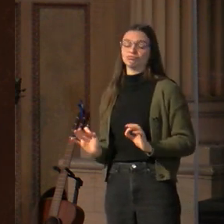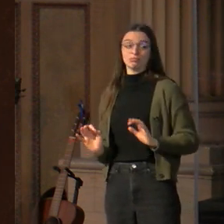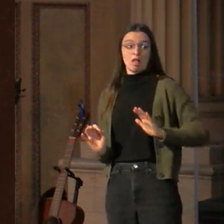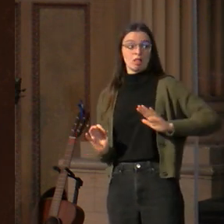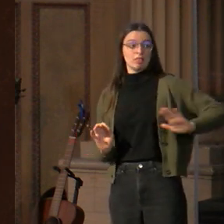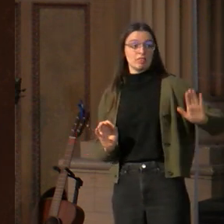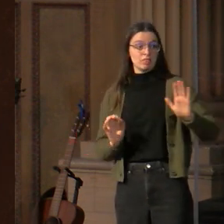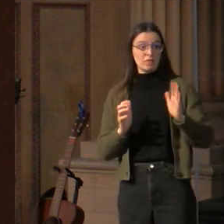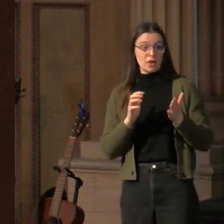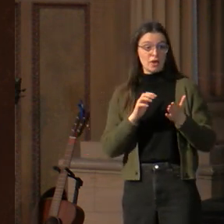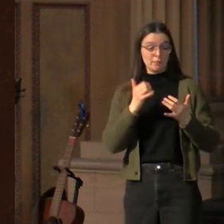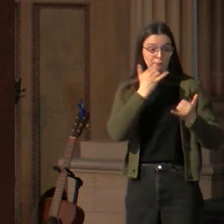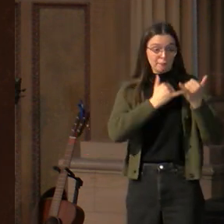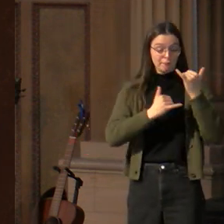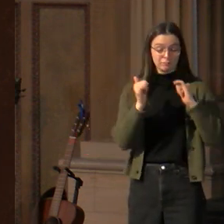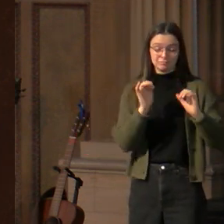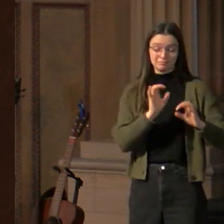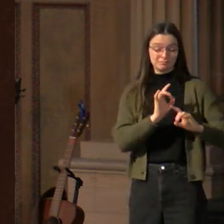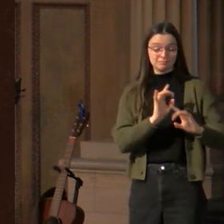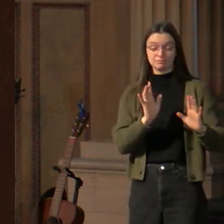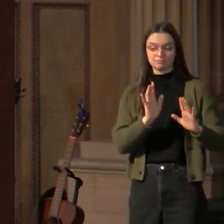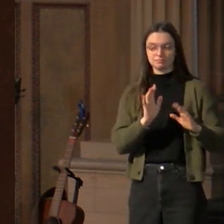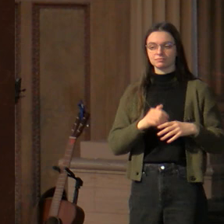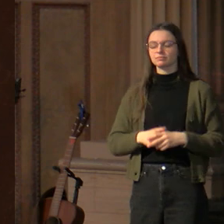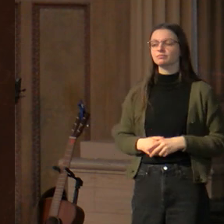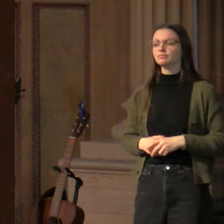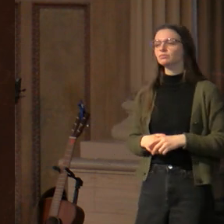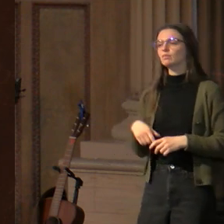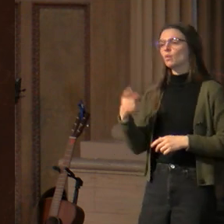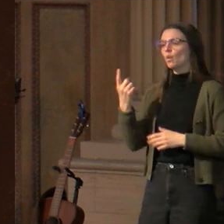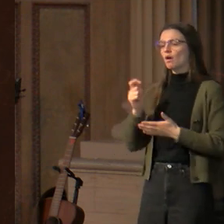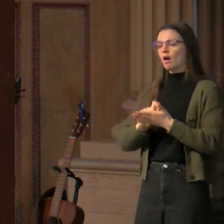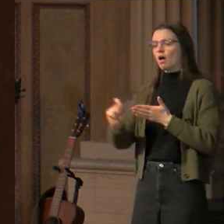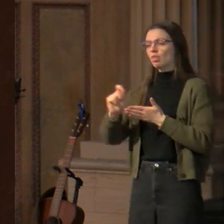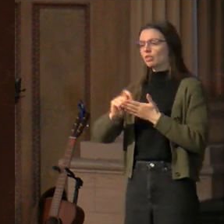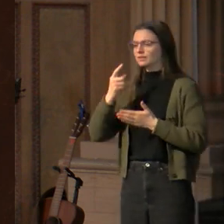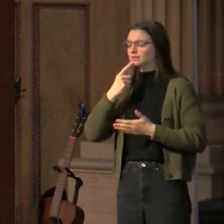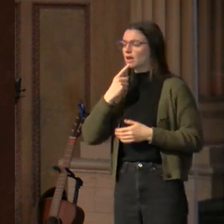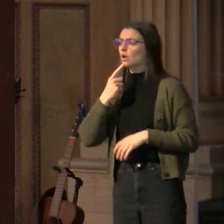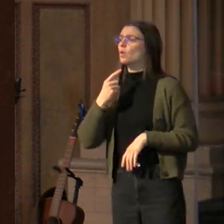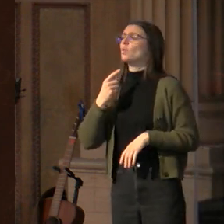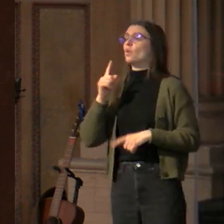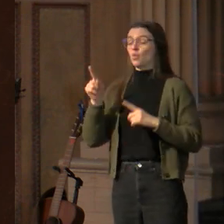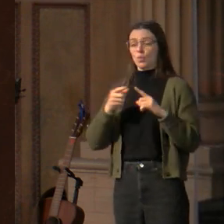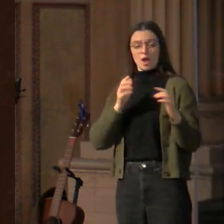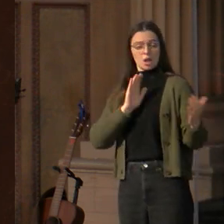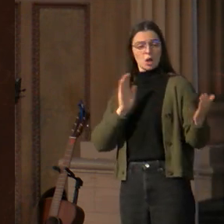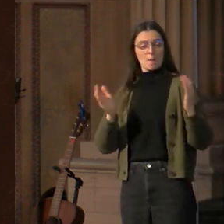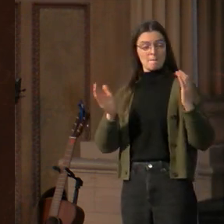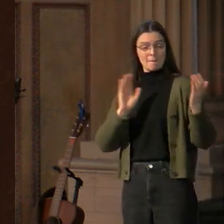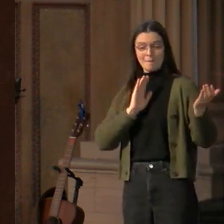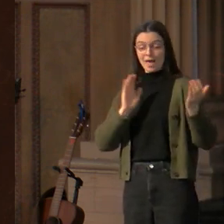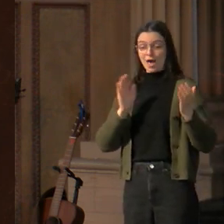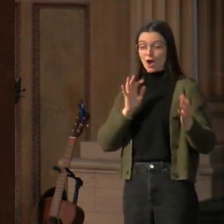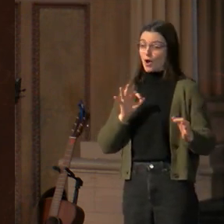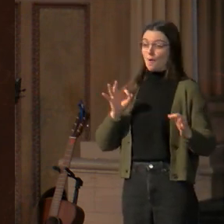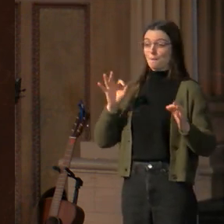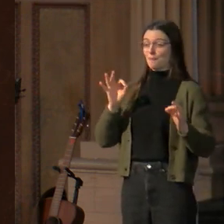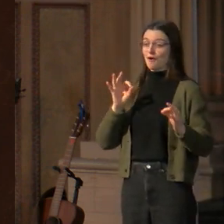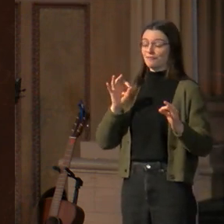Commenting on this, John Stott says, seem to find it impossible when comparing ourselves with others to be strictly objective and impartial.